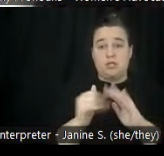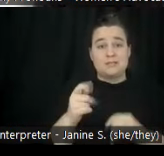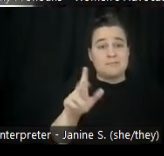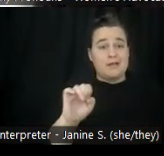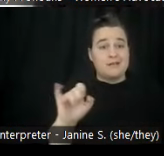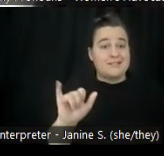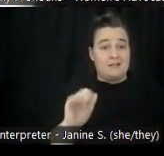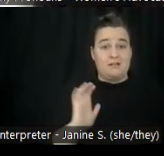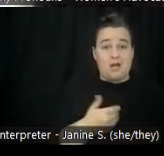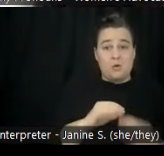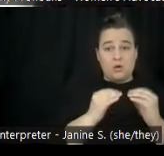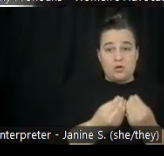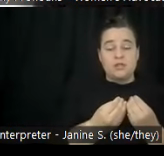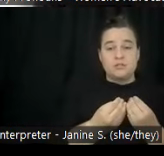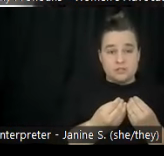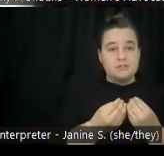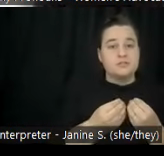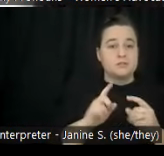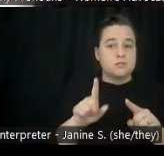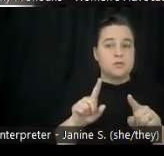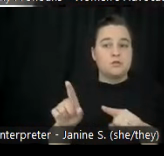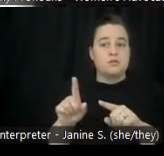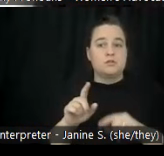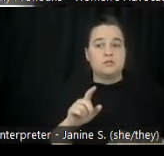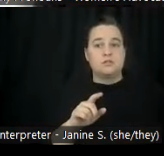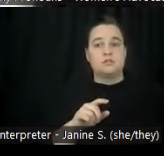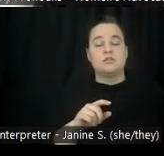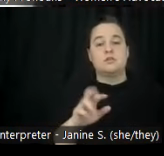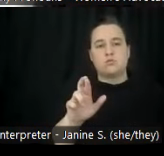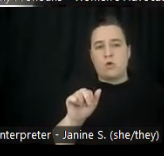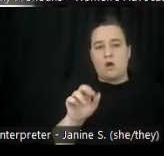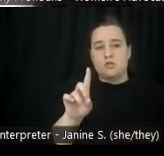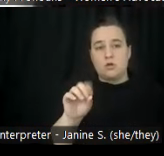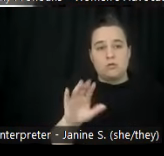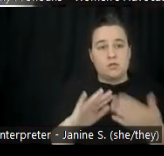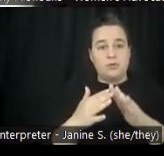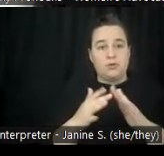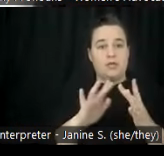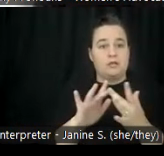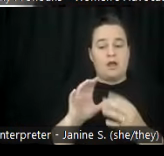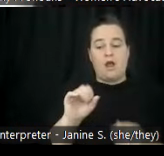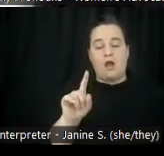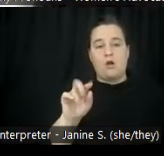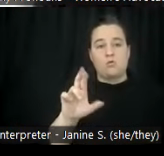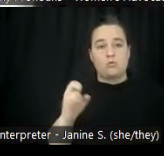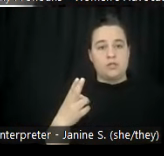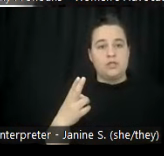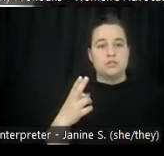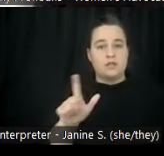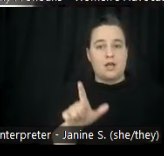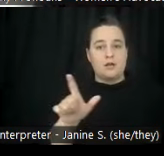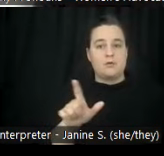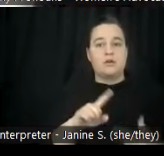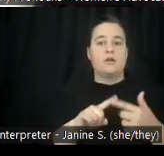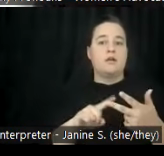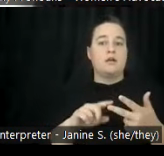does at Rondo and the Rondo Community Outreach Library and the Hmong American Partnership or WIC SNAP